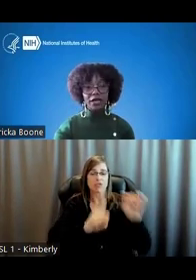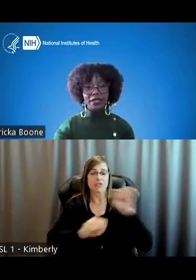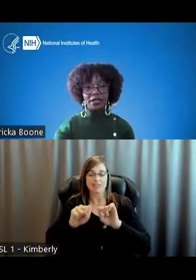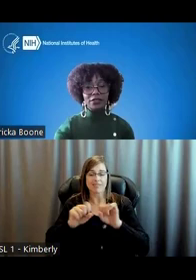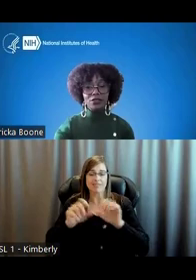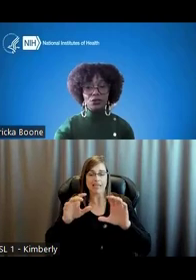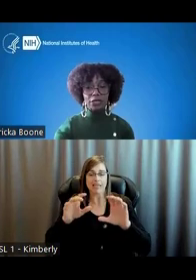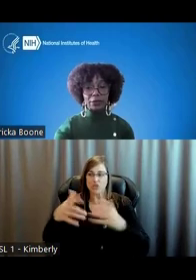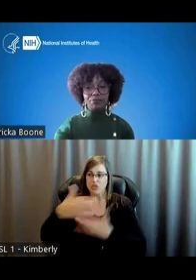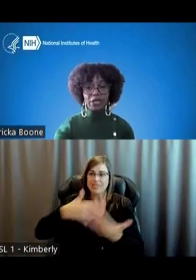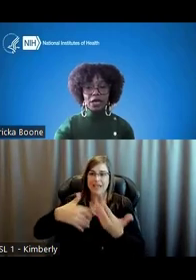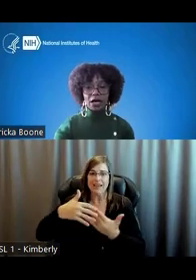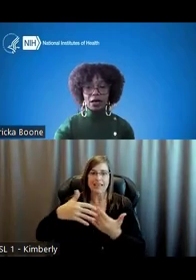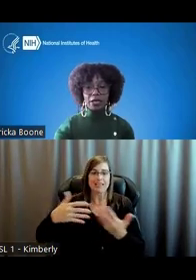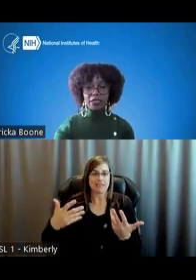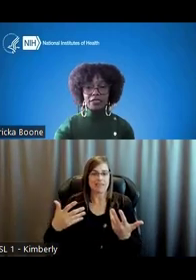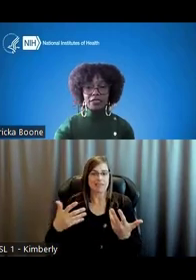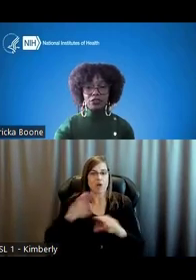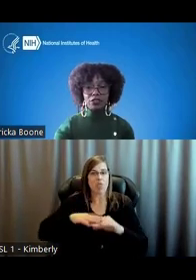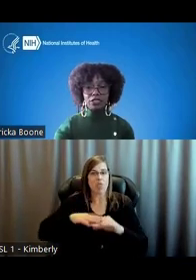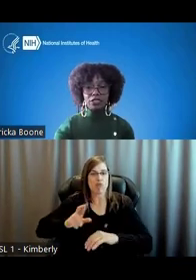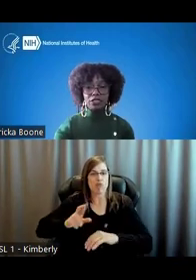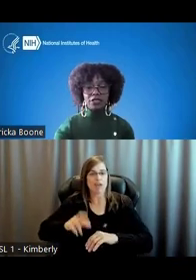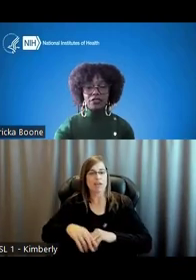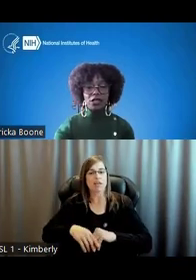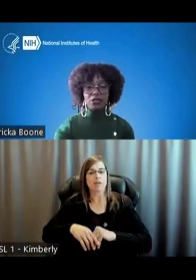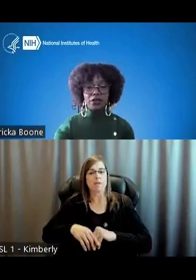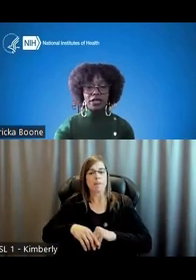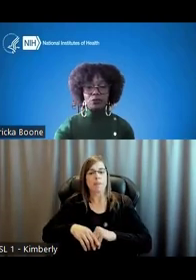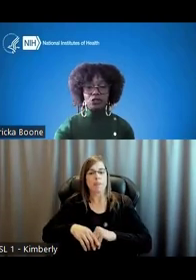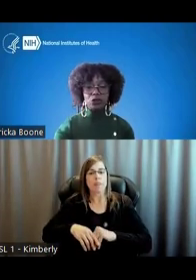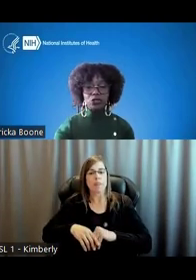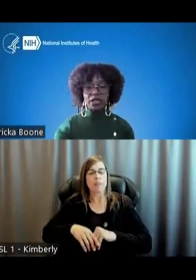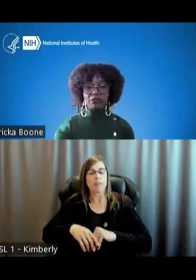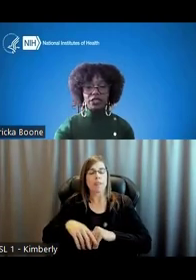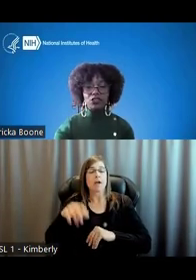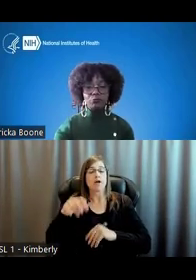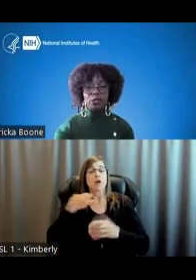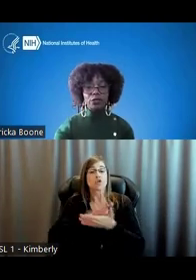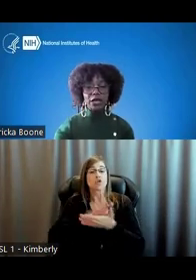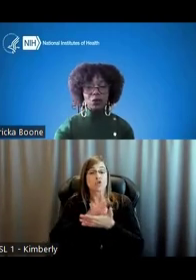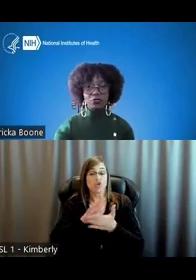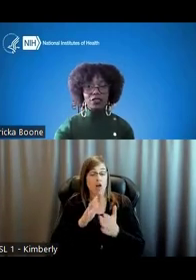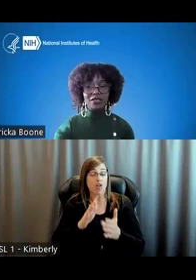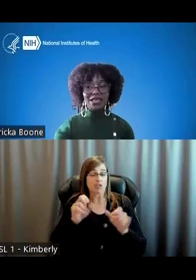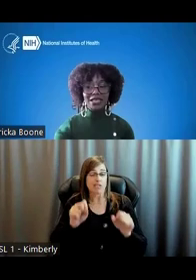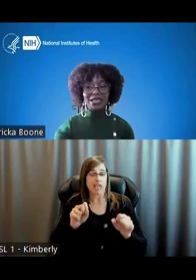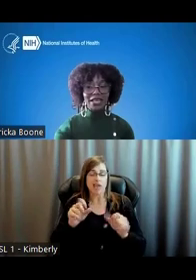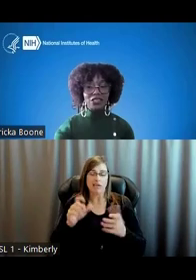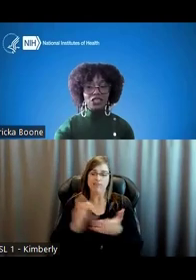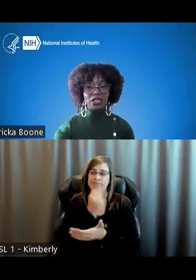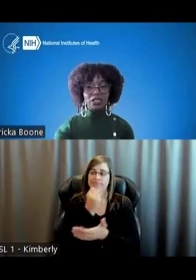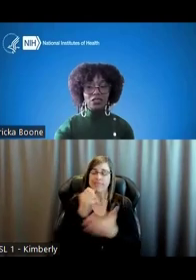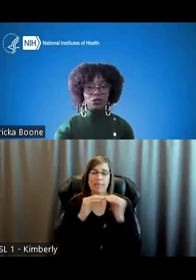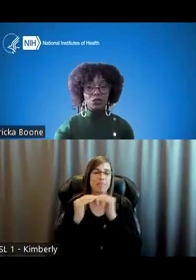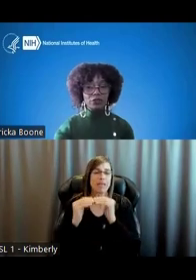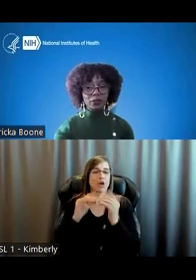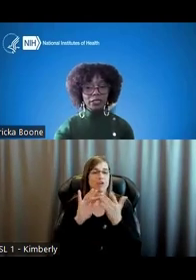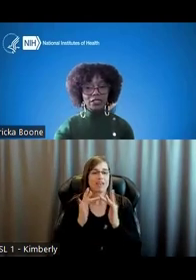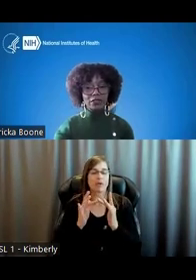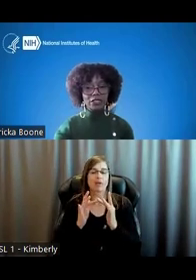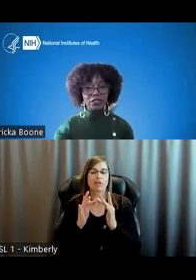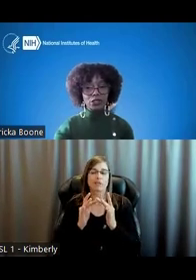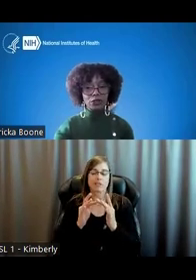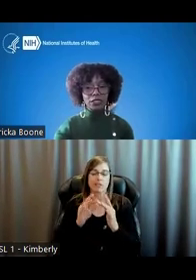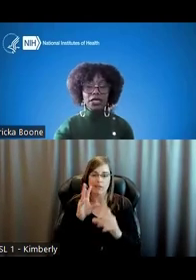located on the right side of the screen. And these scholars are able to take advantage of peer networks as they engage in career